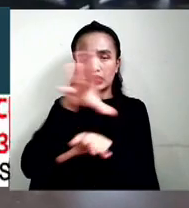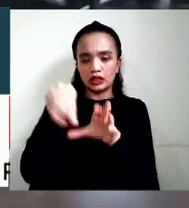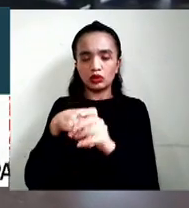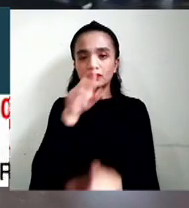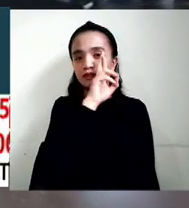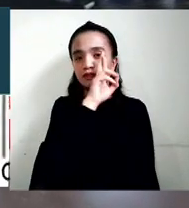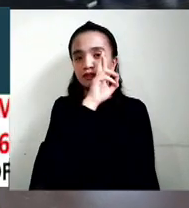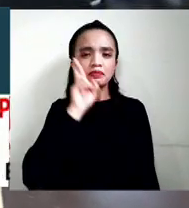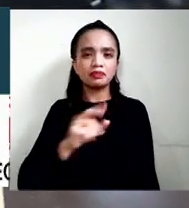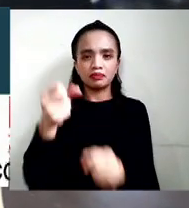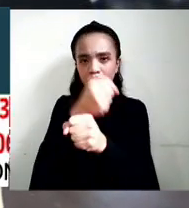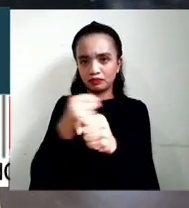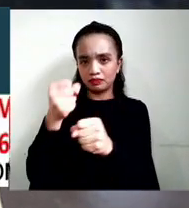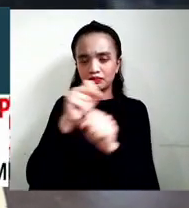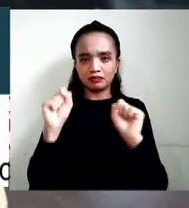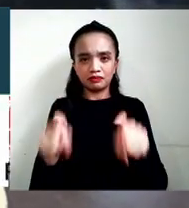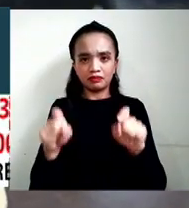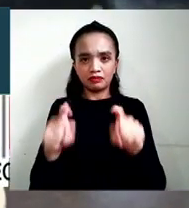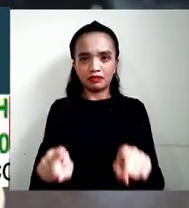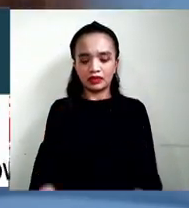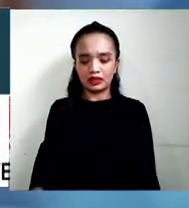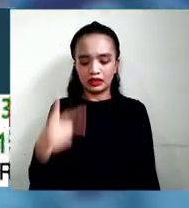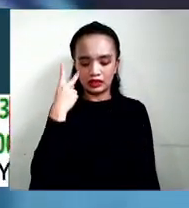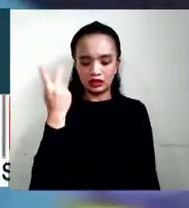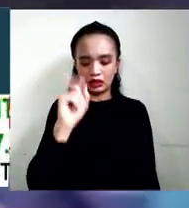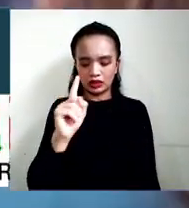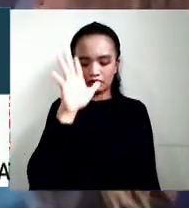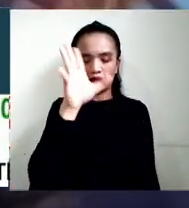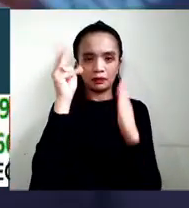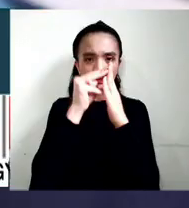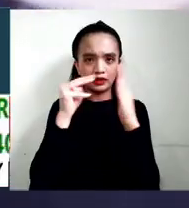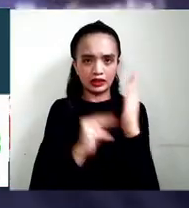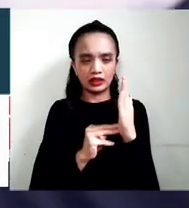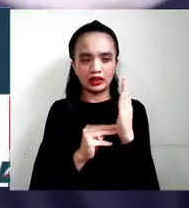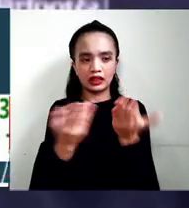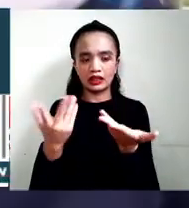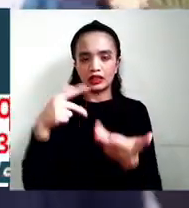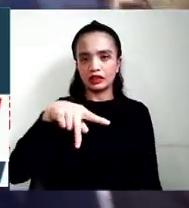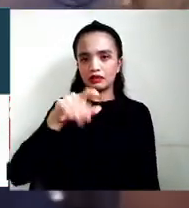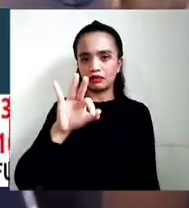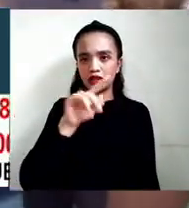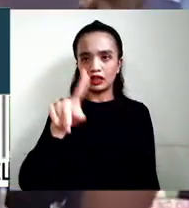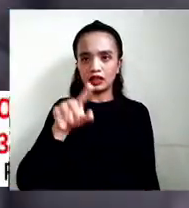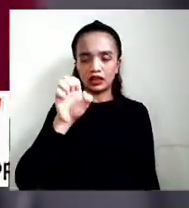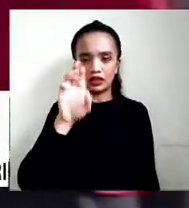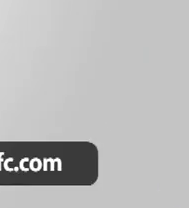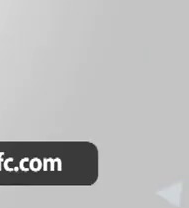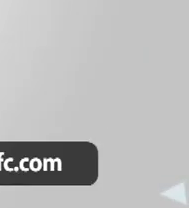The country is due to start inoculating its population of 5 million with the Pfizer-BioNTech vaccine from next Saturday.